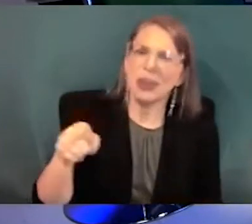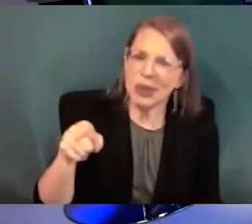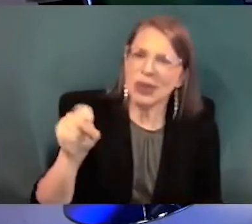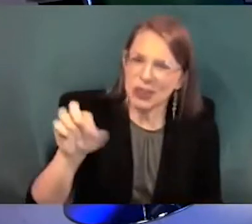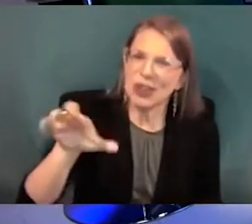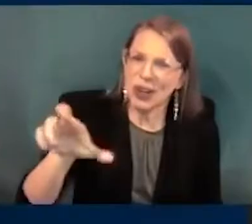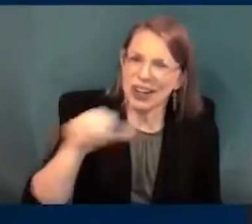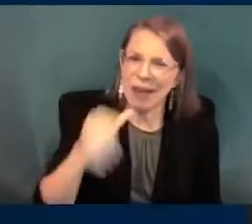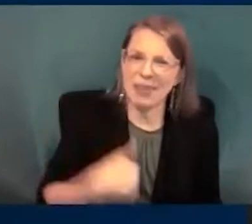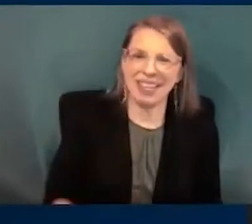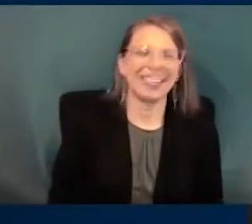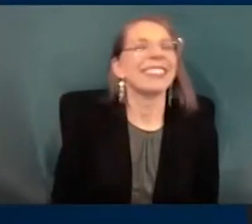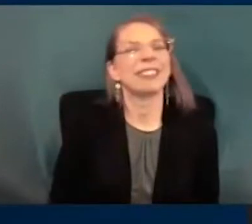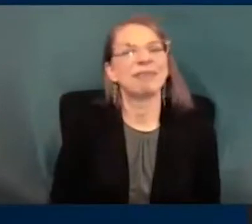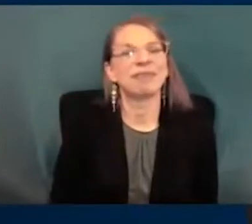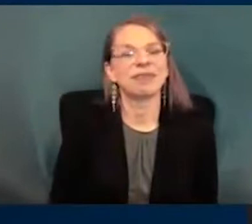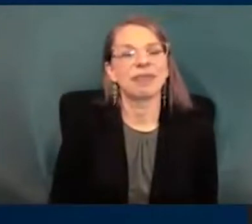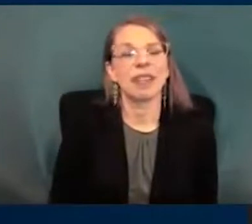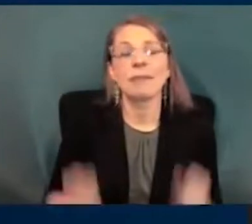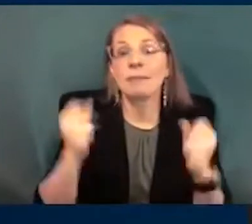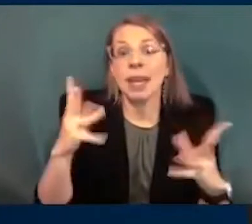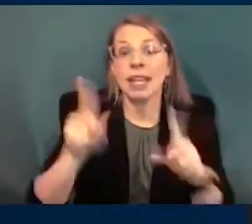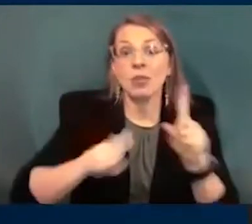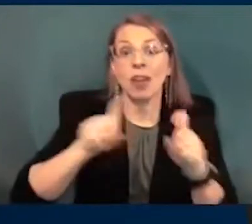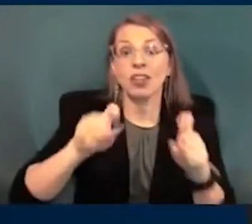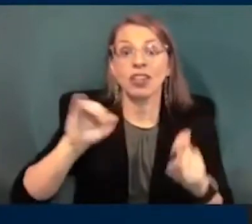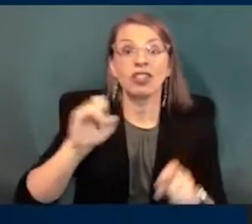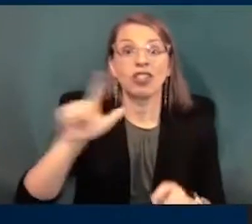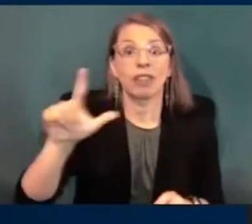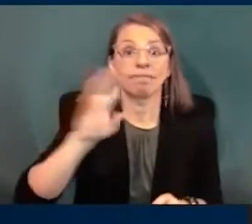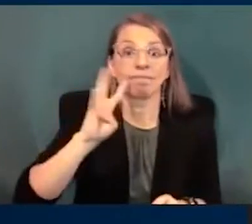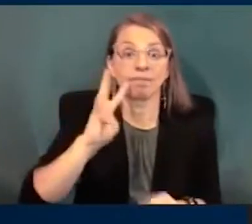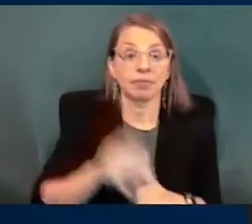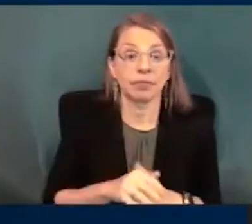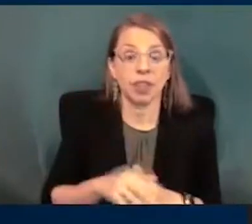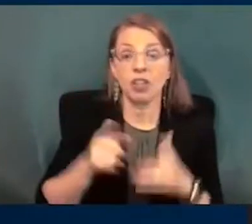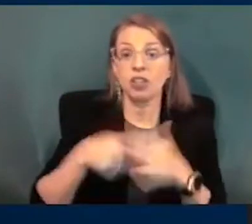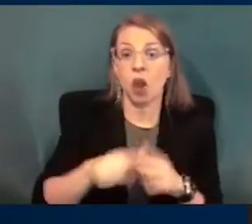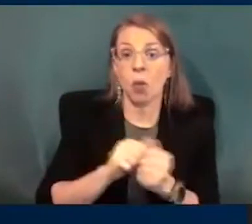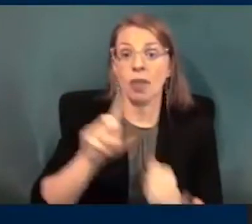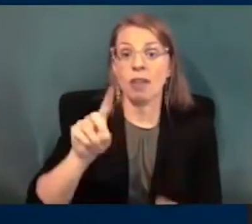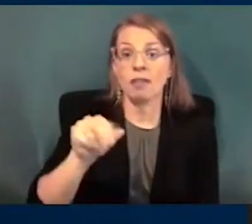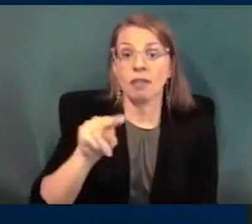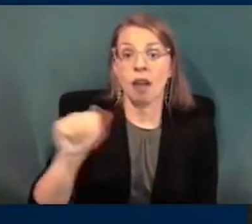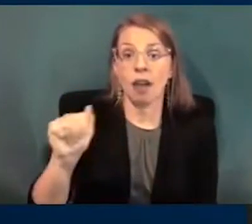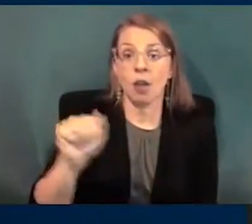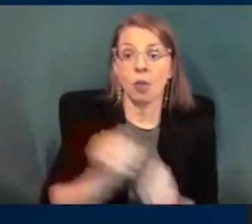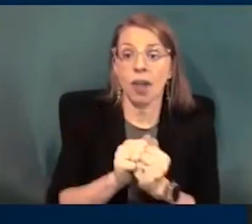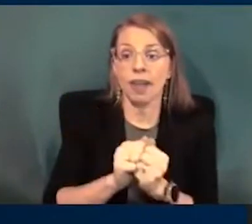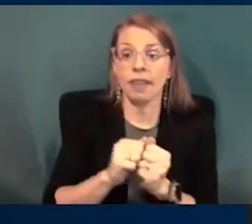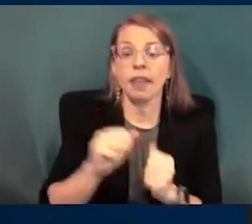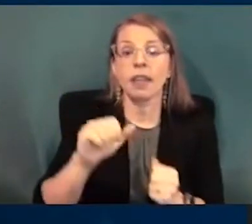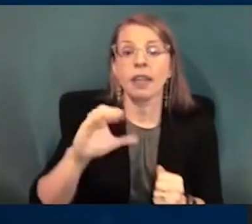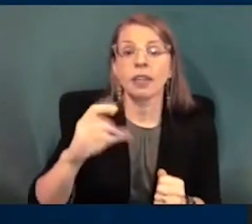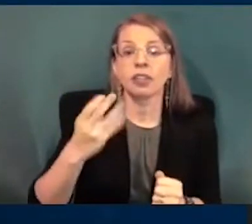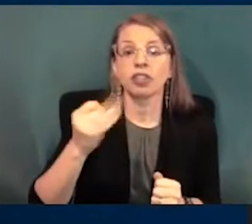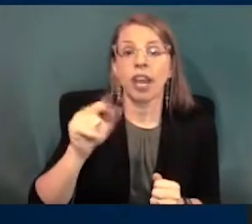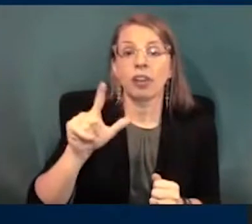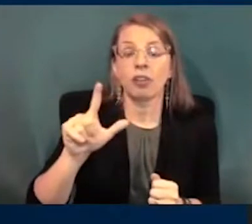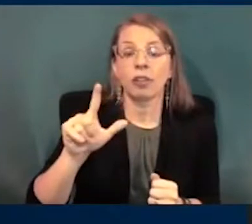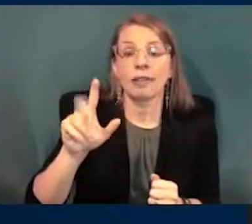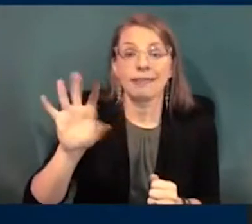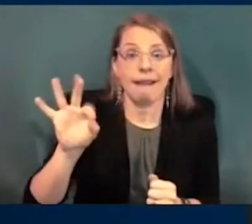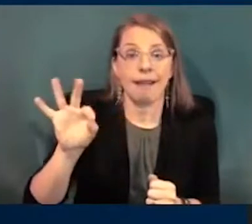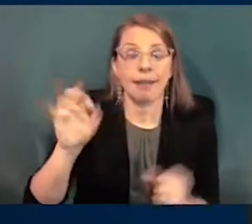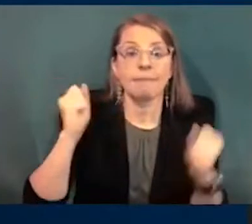lot of questions, and we're going to start with Donna, with Channel 9. She has follow-up questions, and a lot of people are